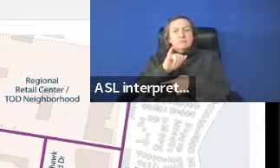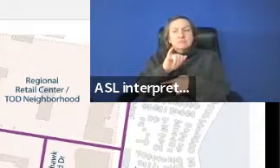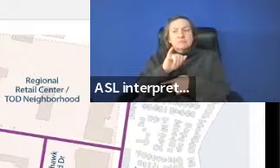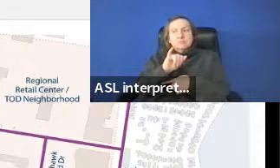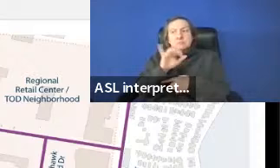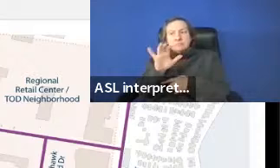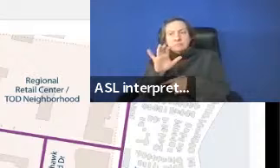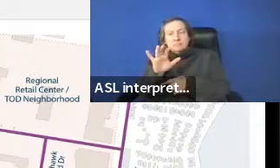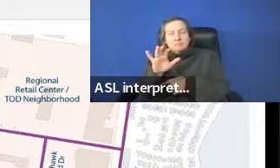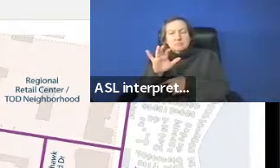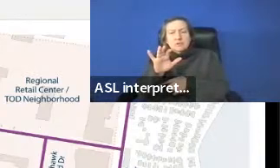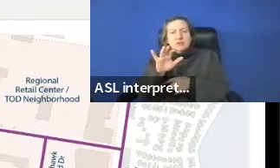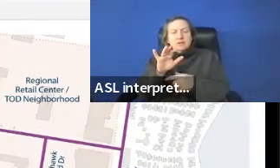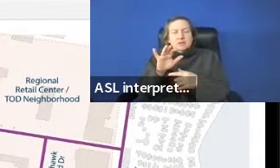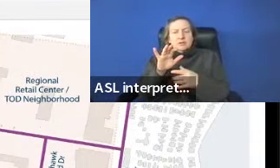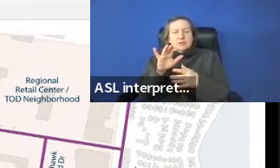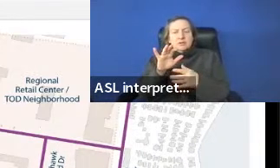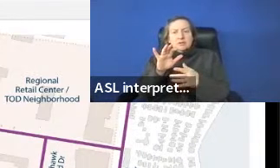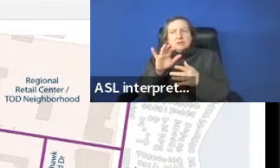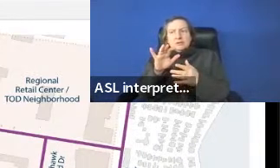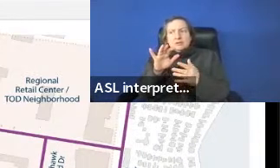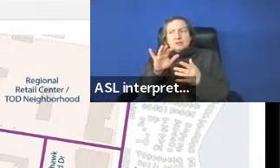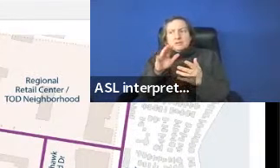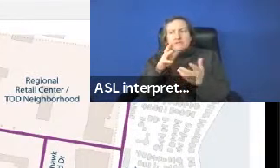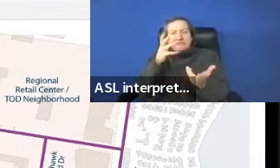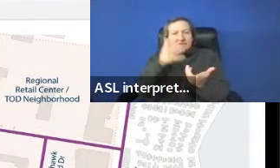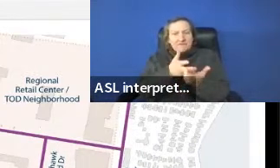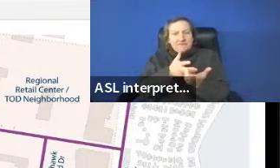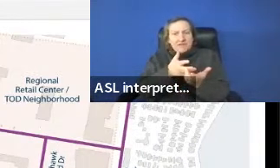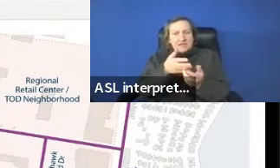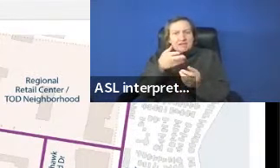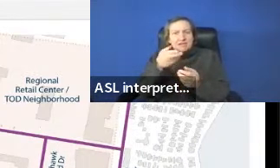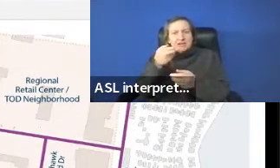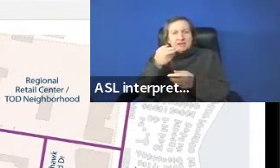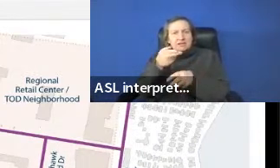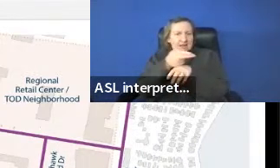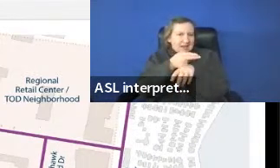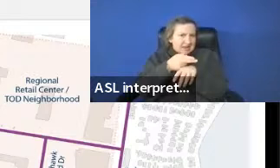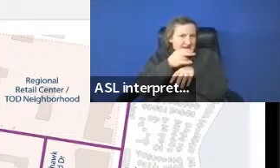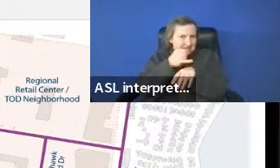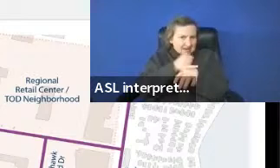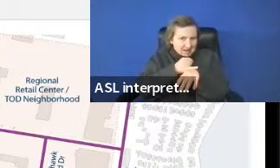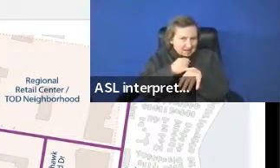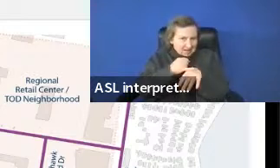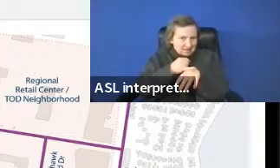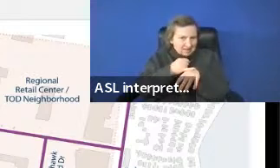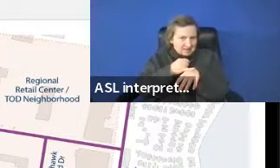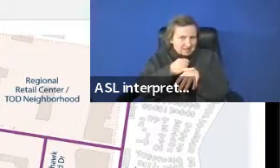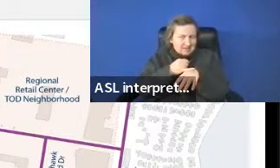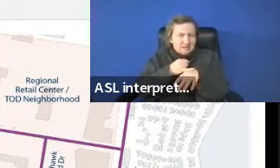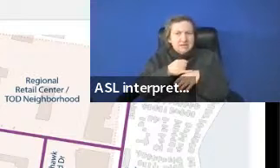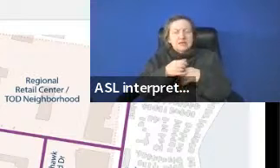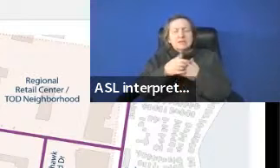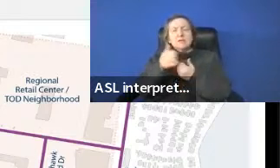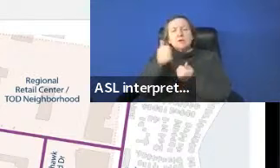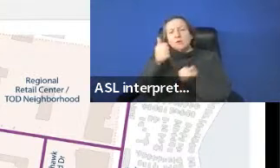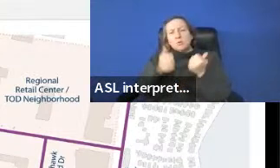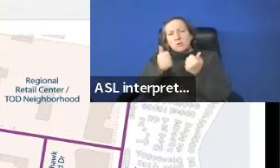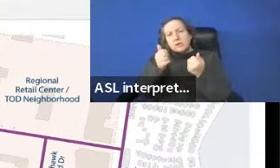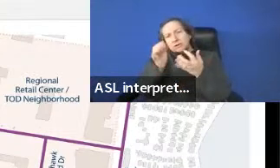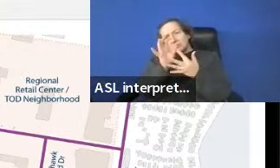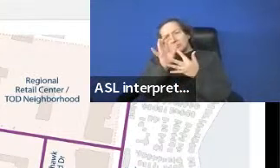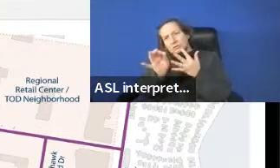elevation of the interstate fit Hayden Island, and which of these